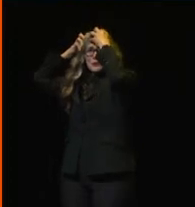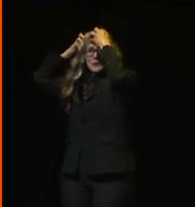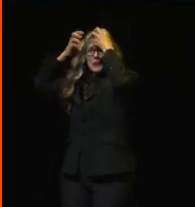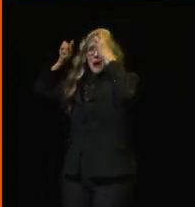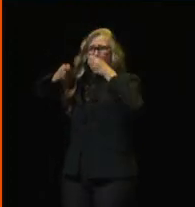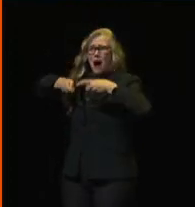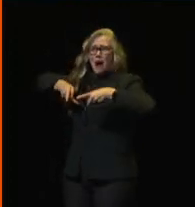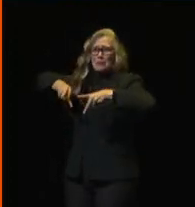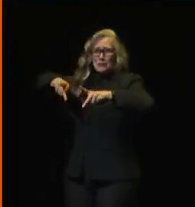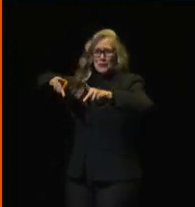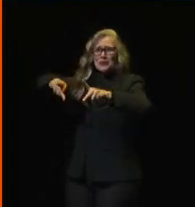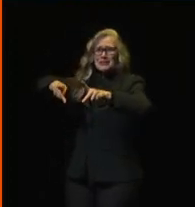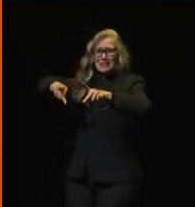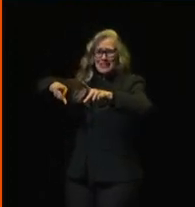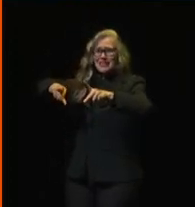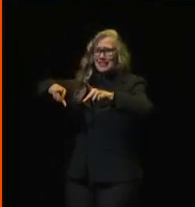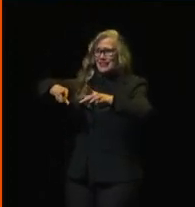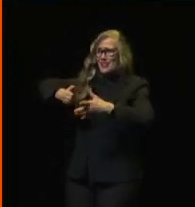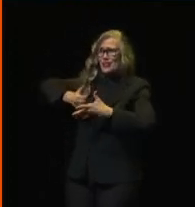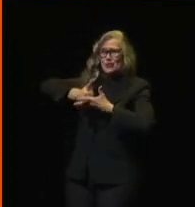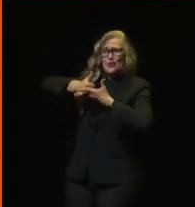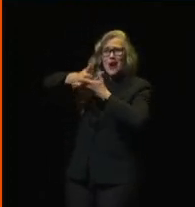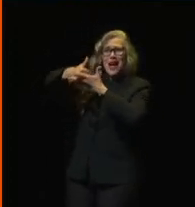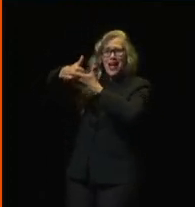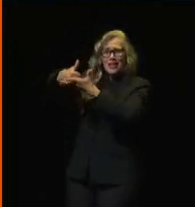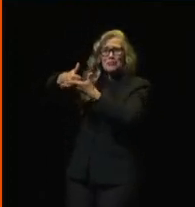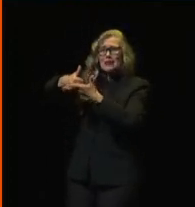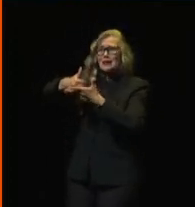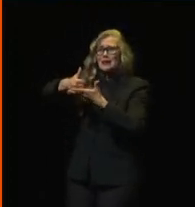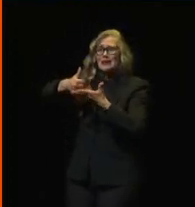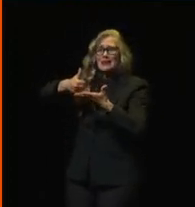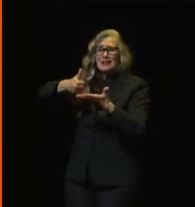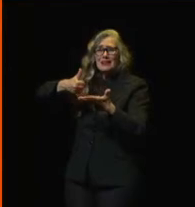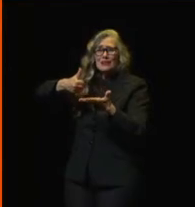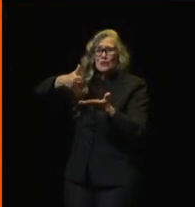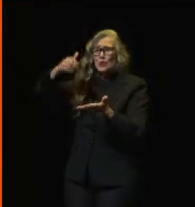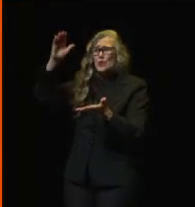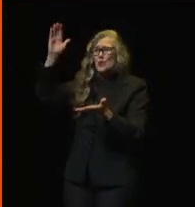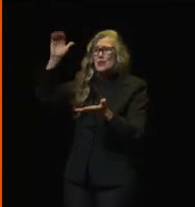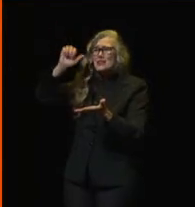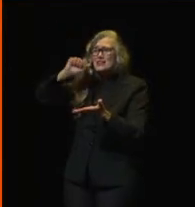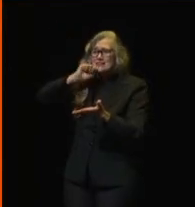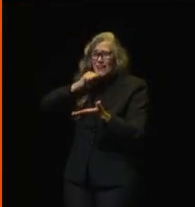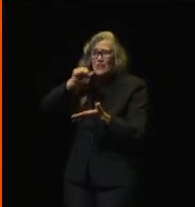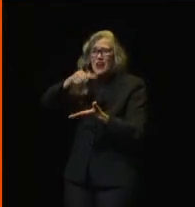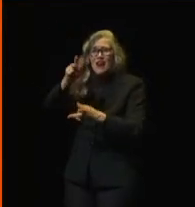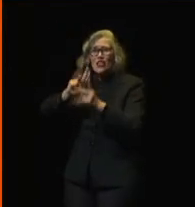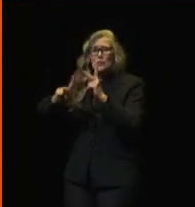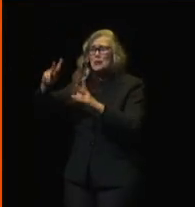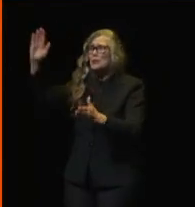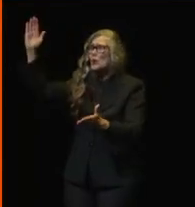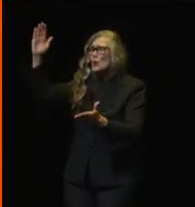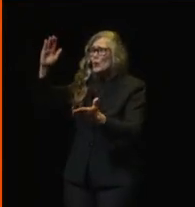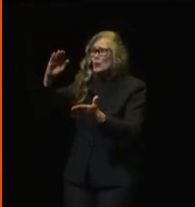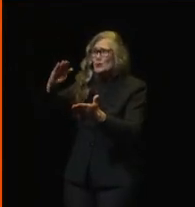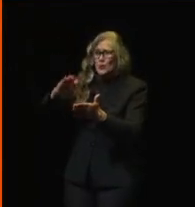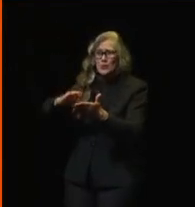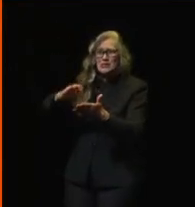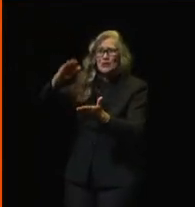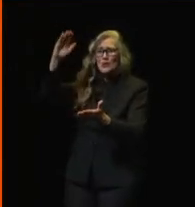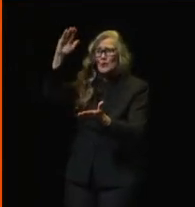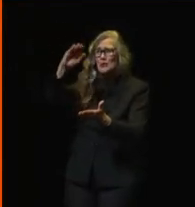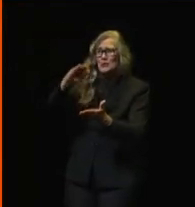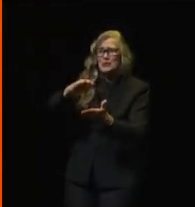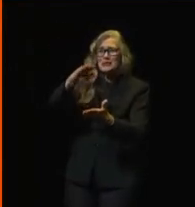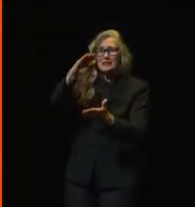They, of course, organize religions around people like that, which, of course,